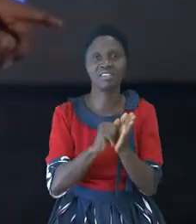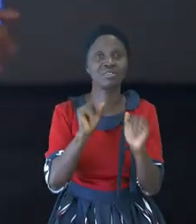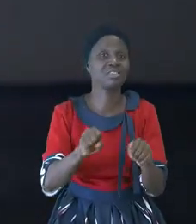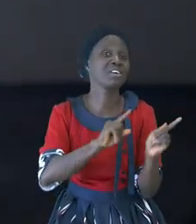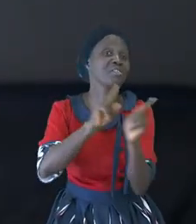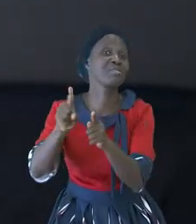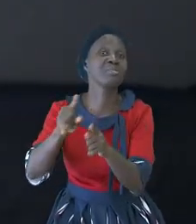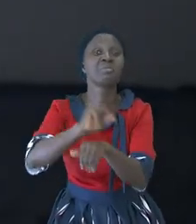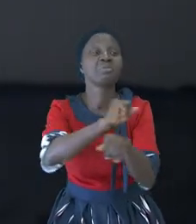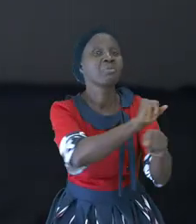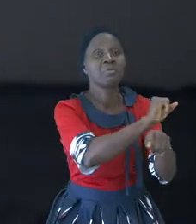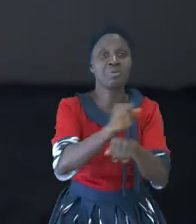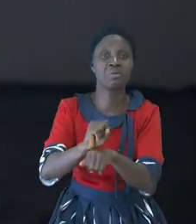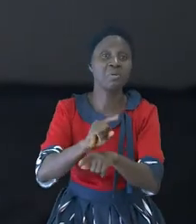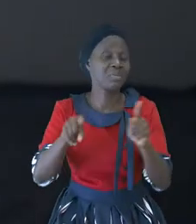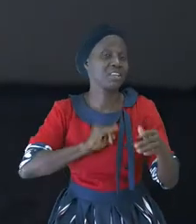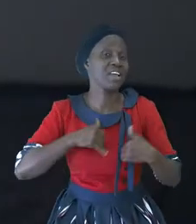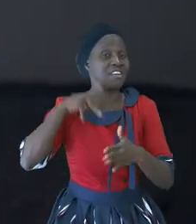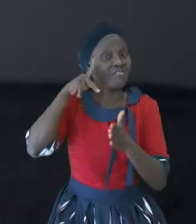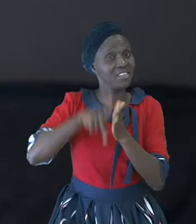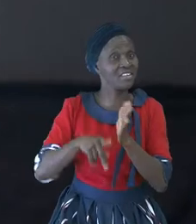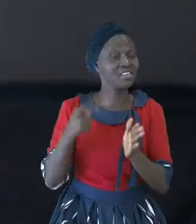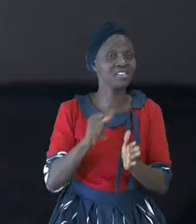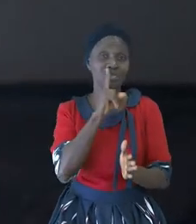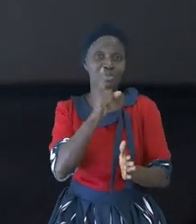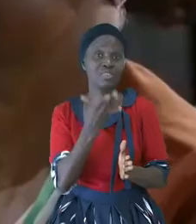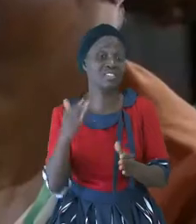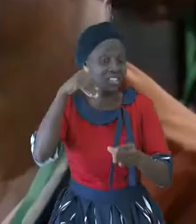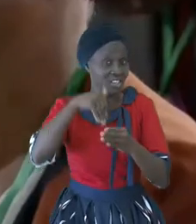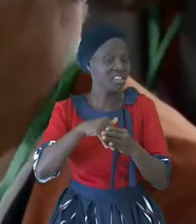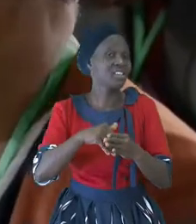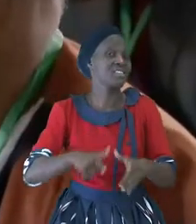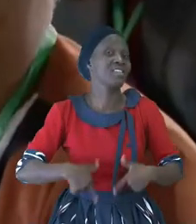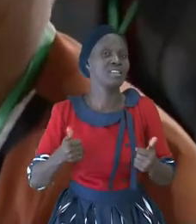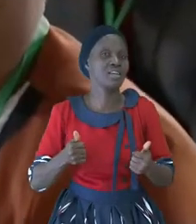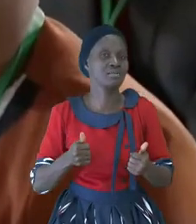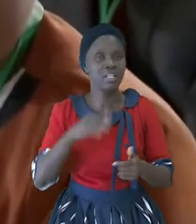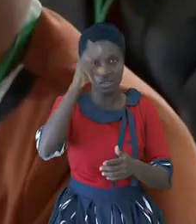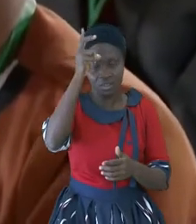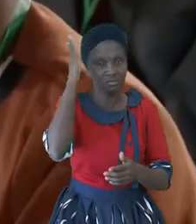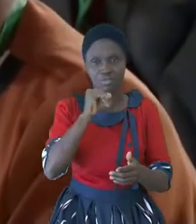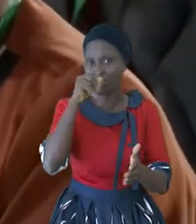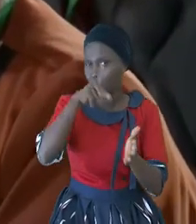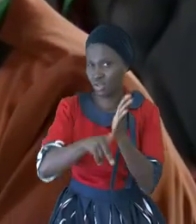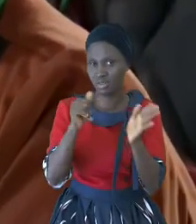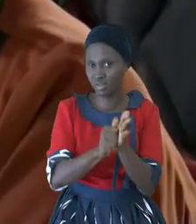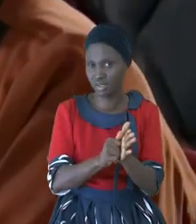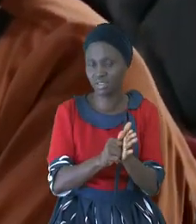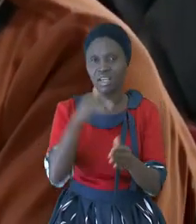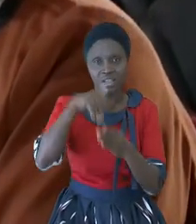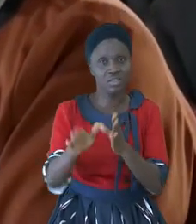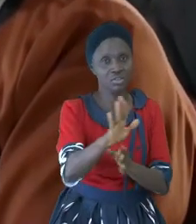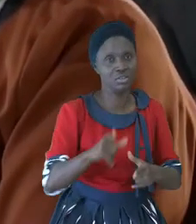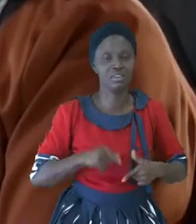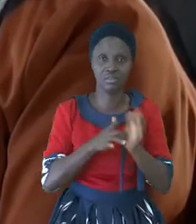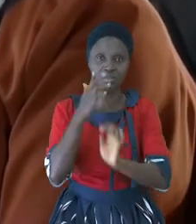the real sin that brings life. He will not kill that in your life. Because Christ says, he